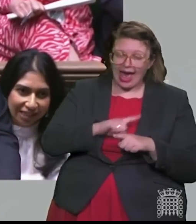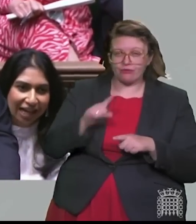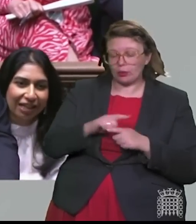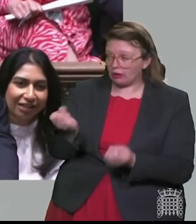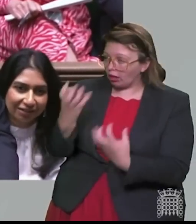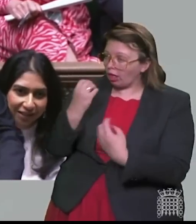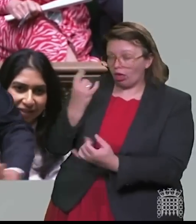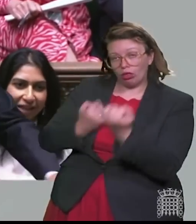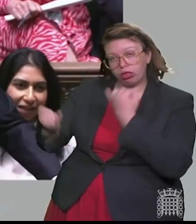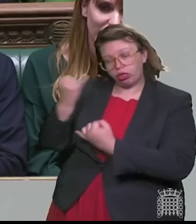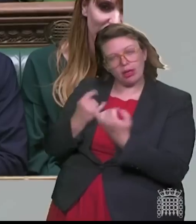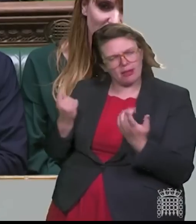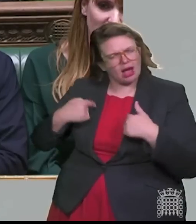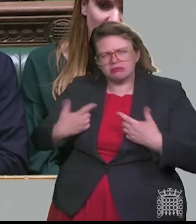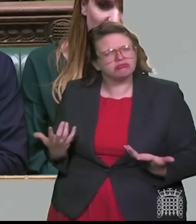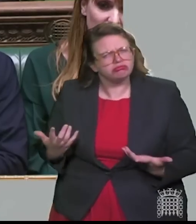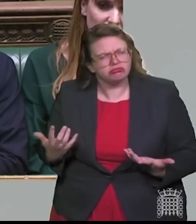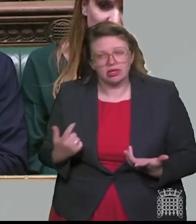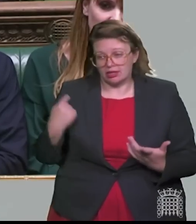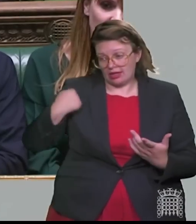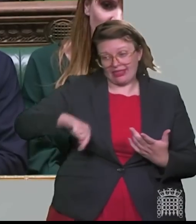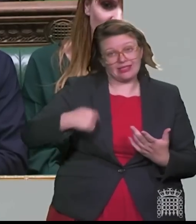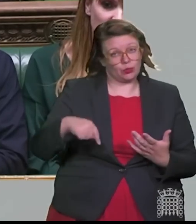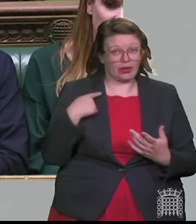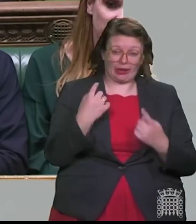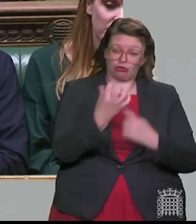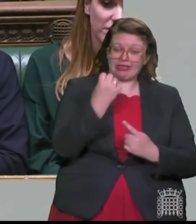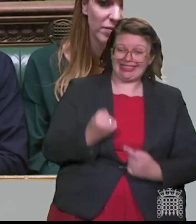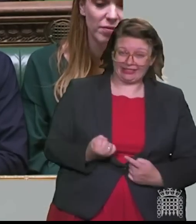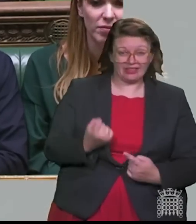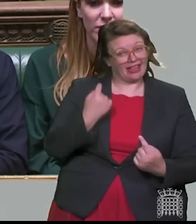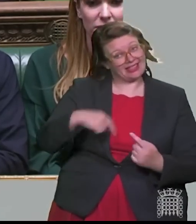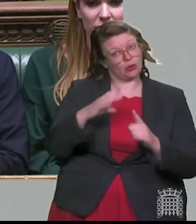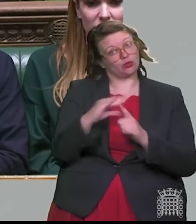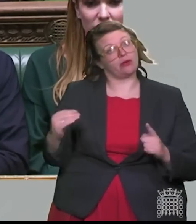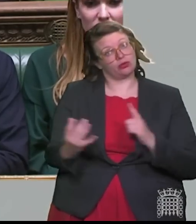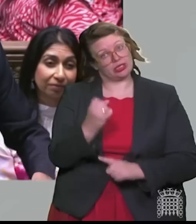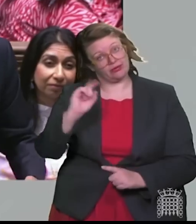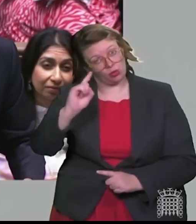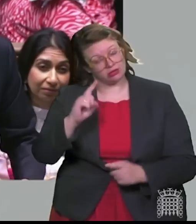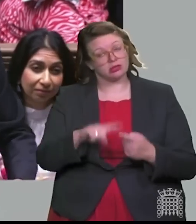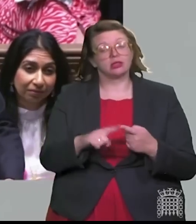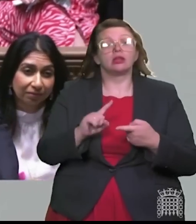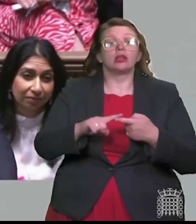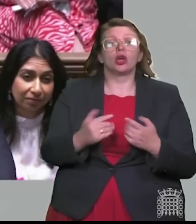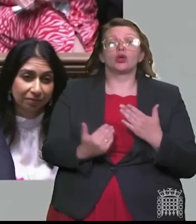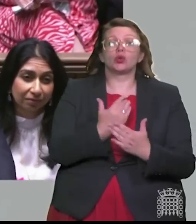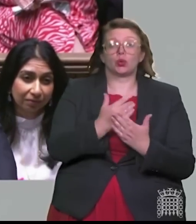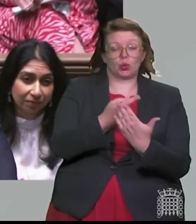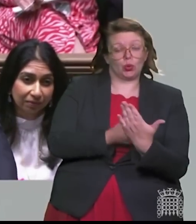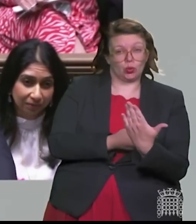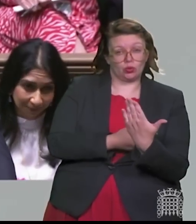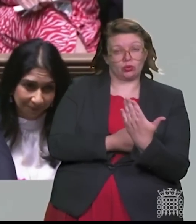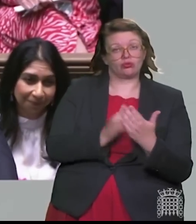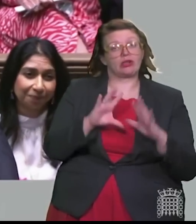honourable gentleman opposite, but in the past we can measure ourselves by actions. What have we done on this side of the House? We've introduced new powers to curb